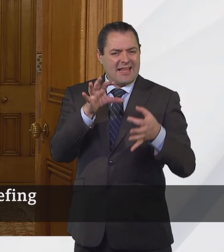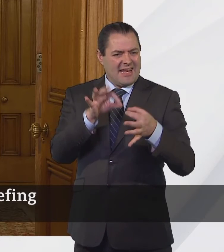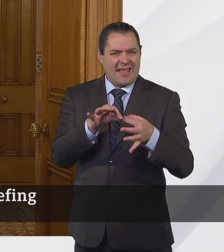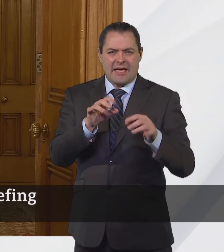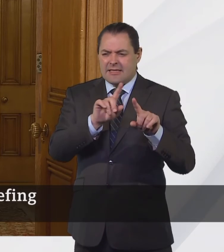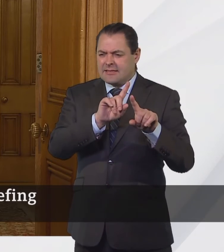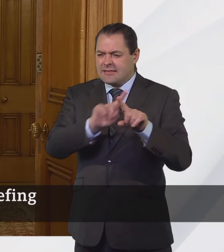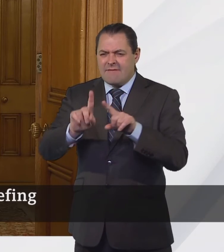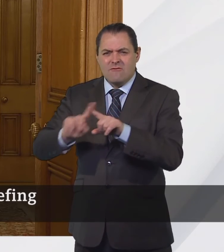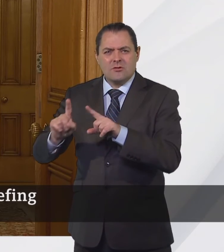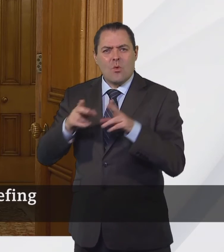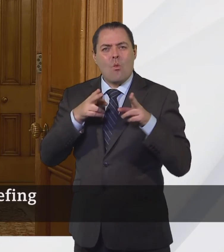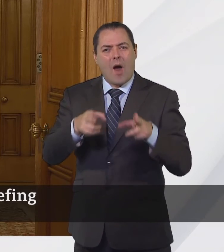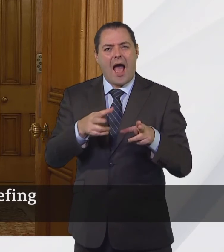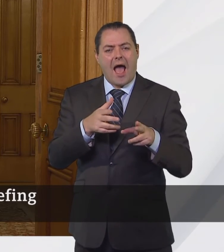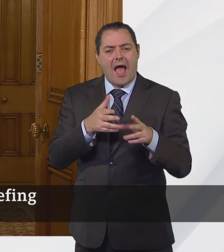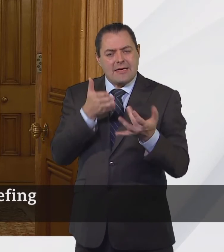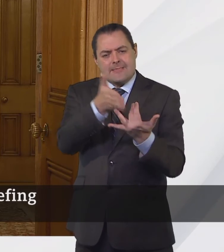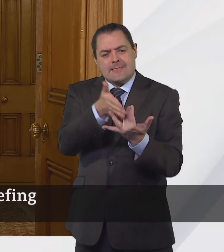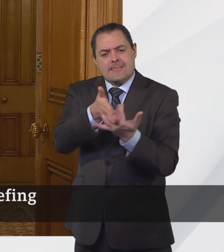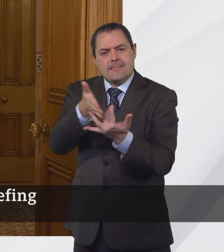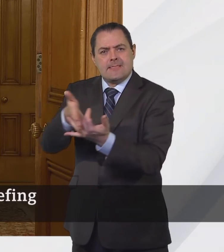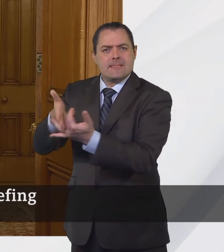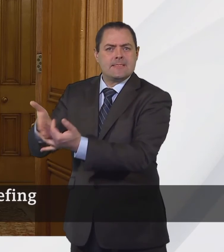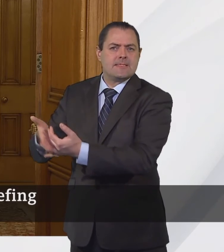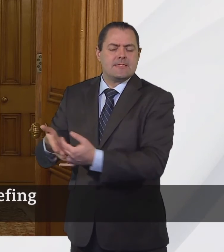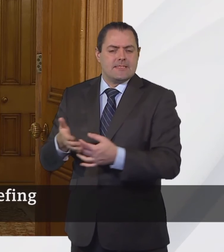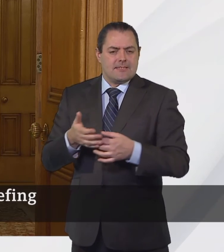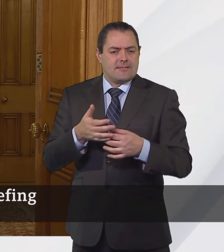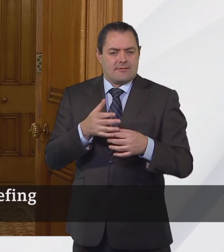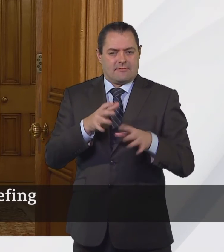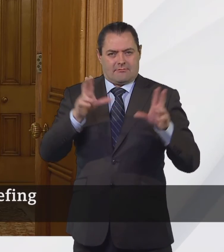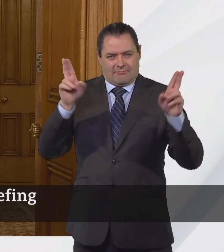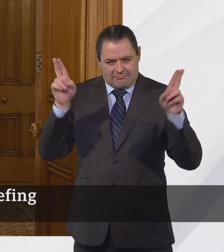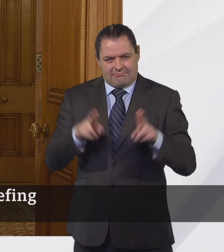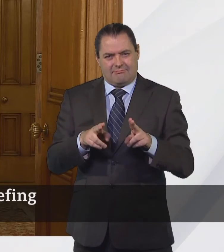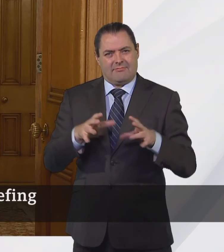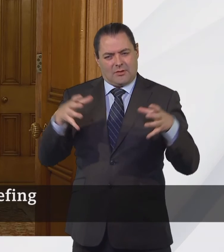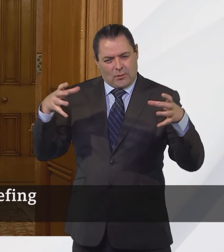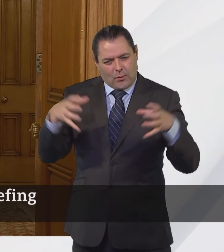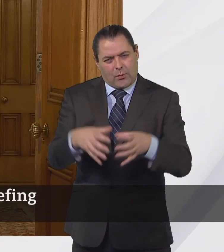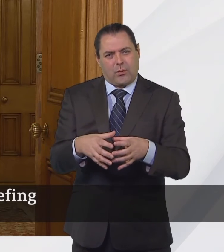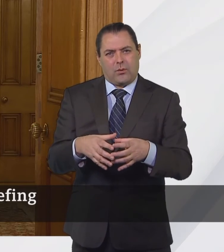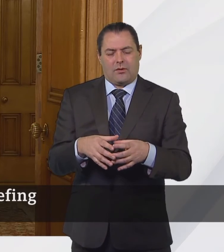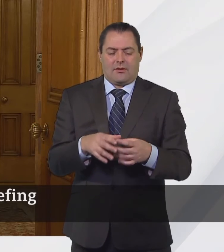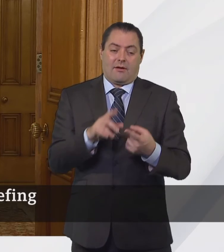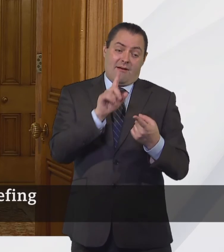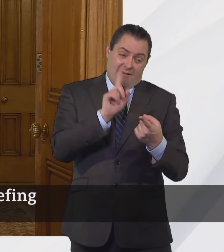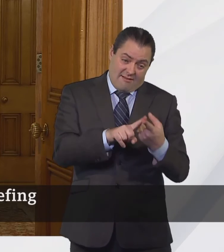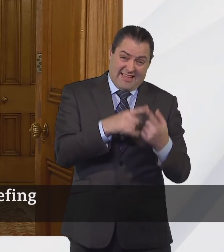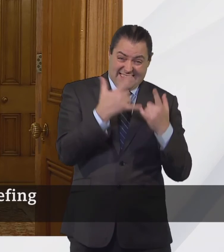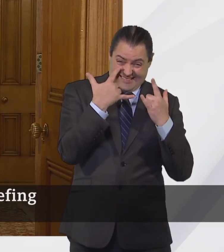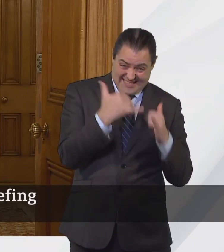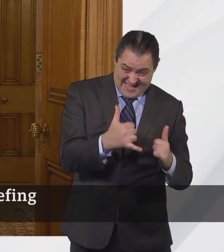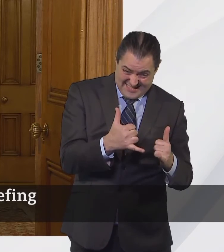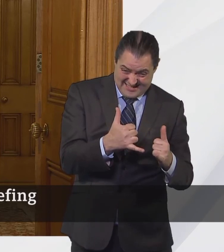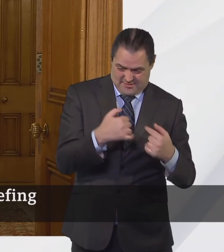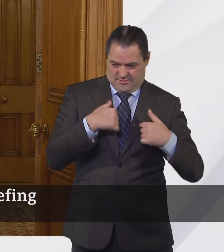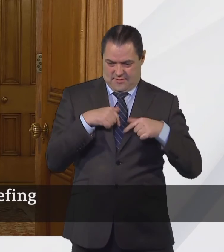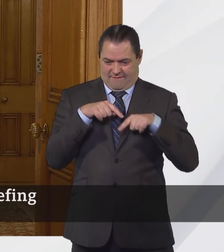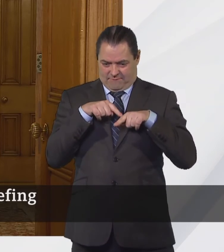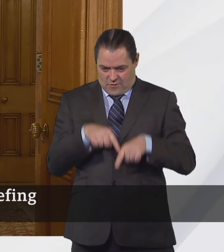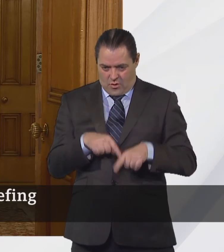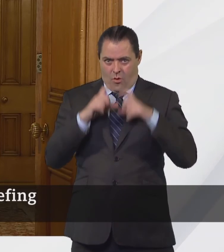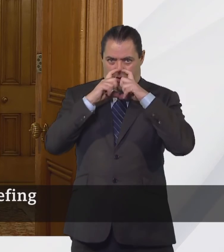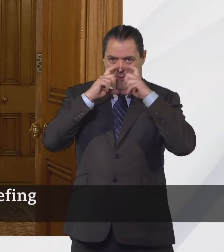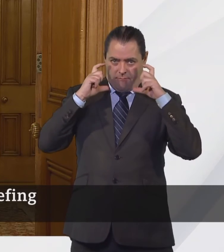interventions that you need to defeat the disease. You've also got to make sure that you're following the guidance and doing all the right things, as the people of Liverpool